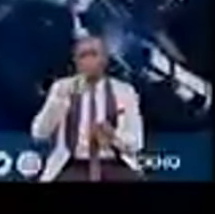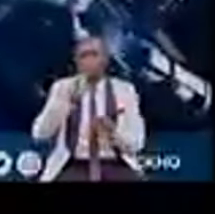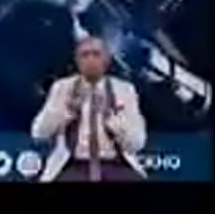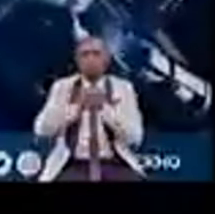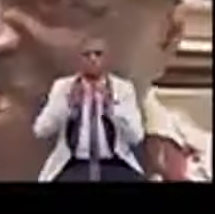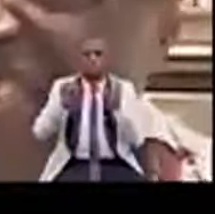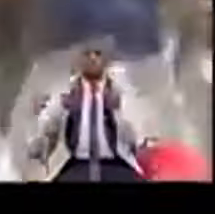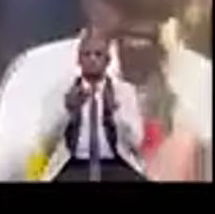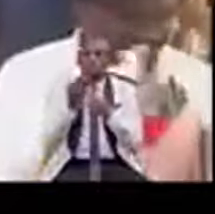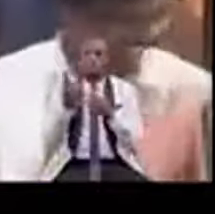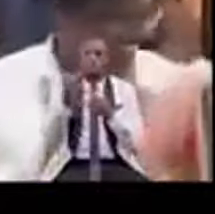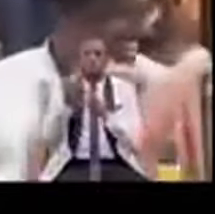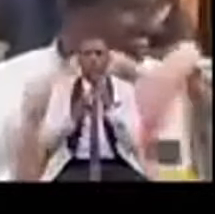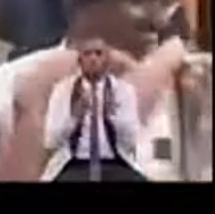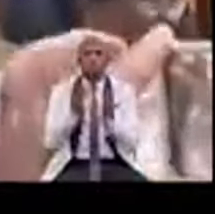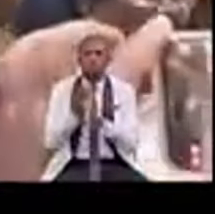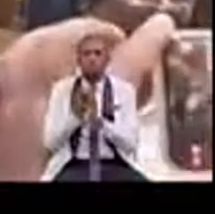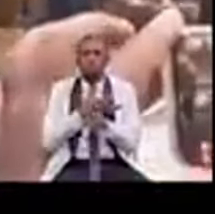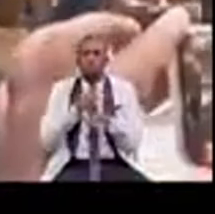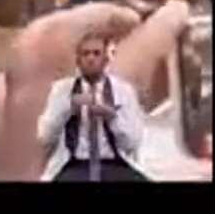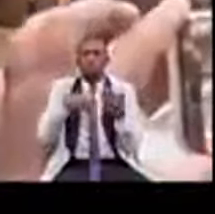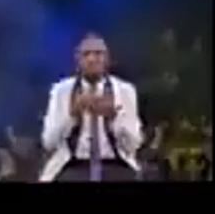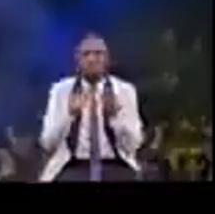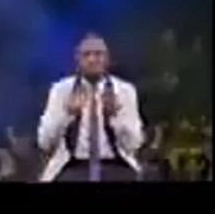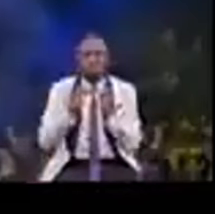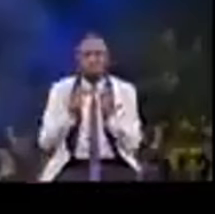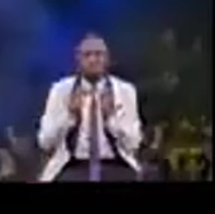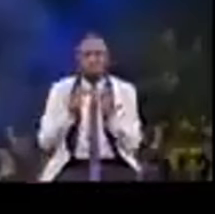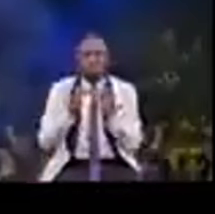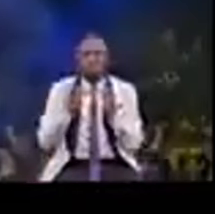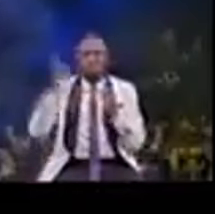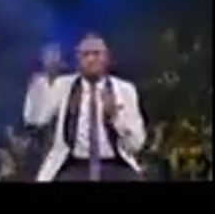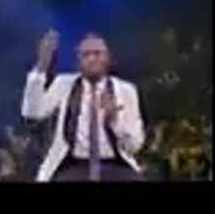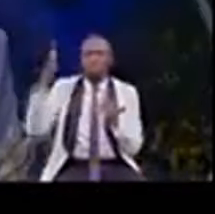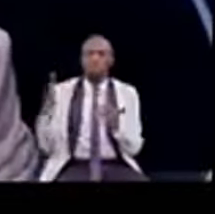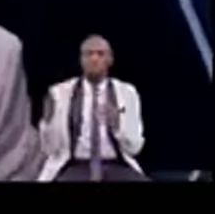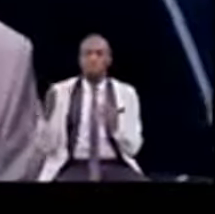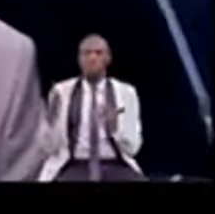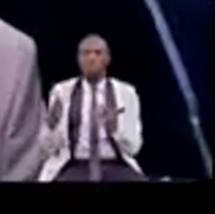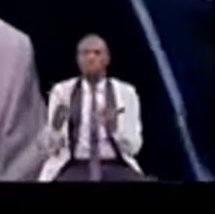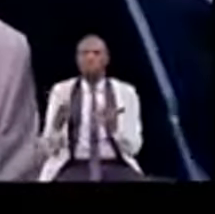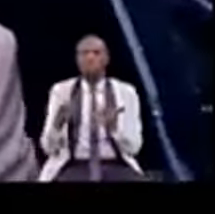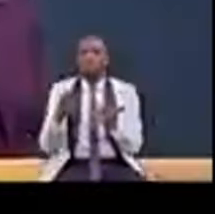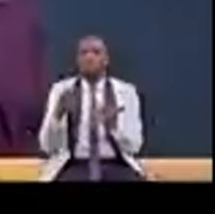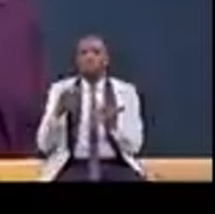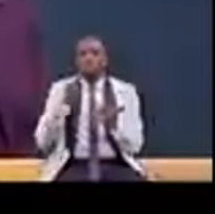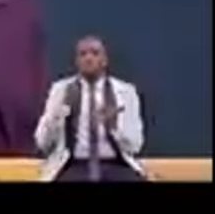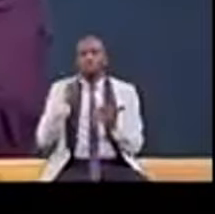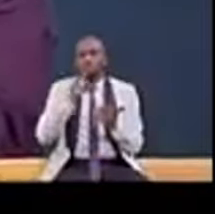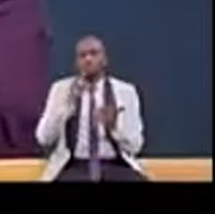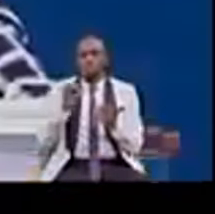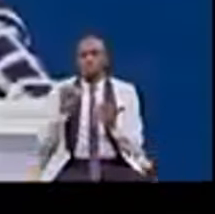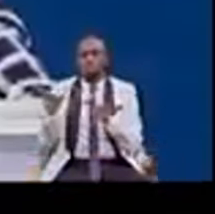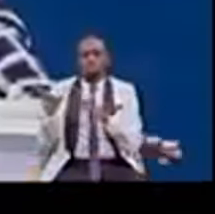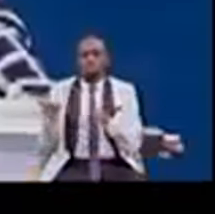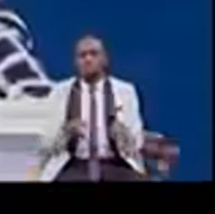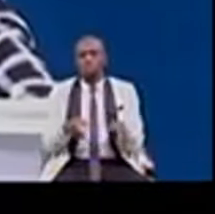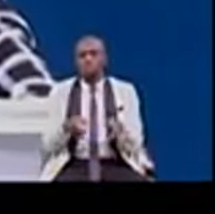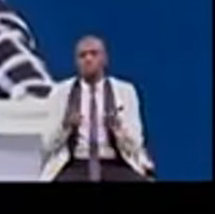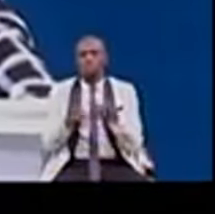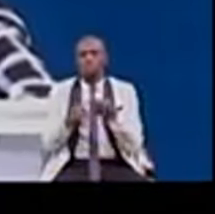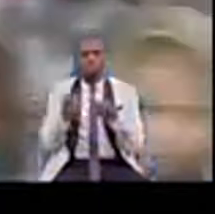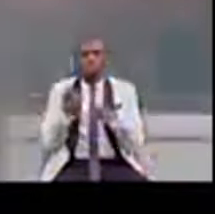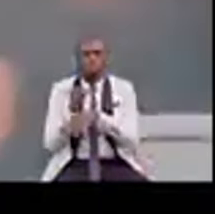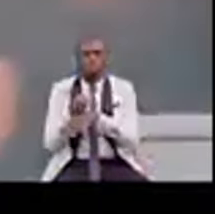us. Our reformation and righteousness through the